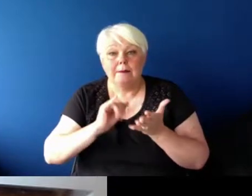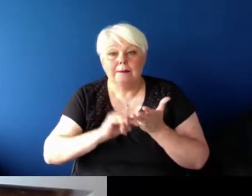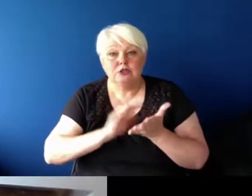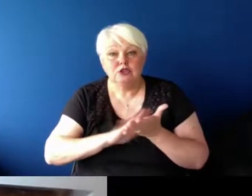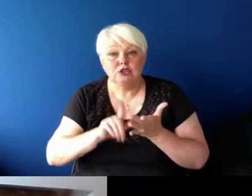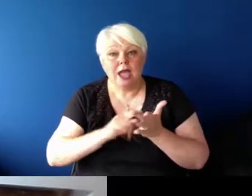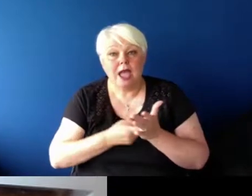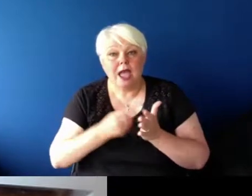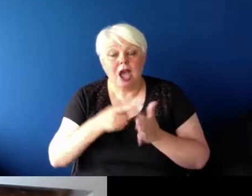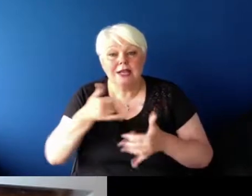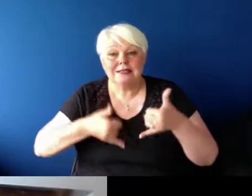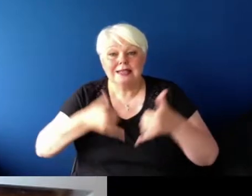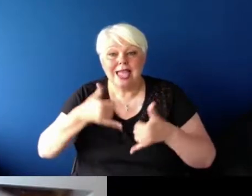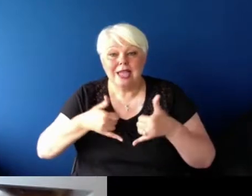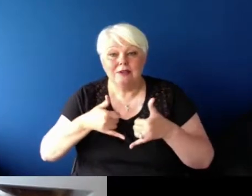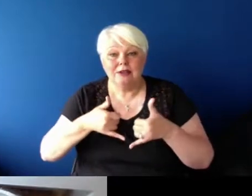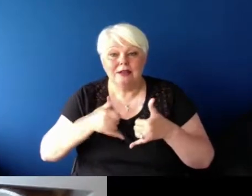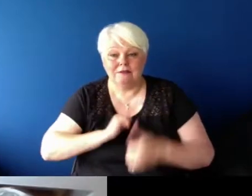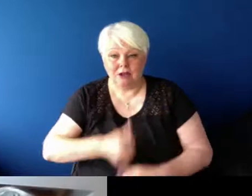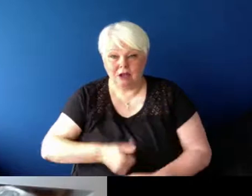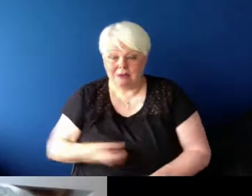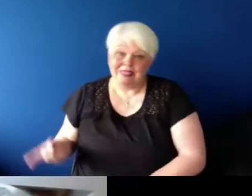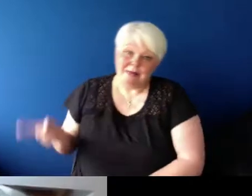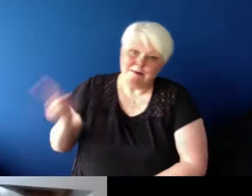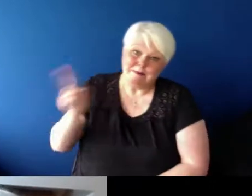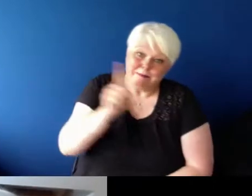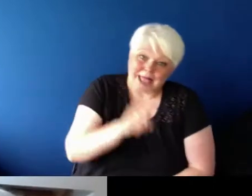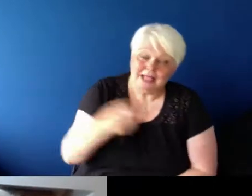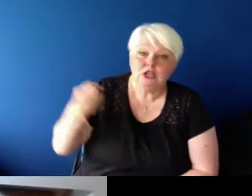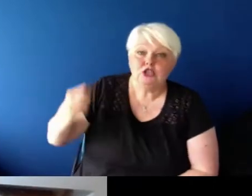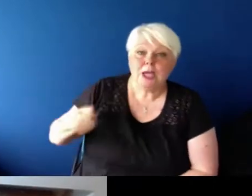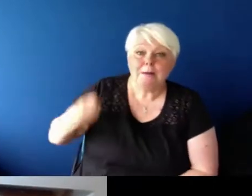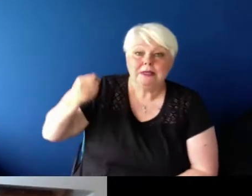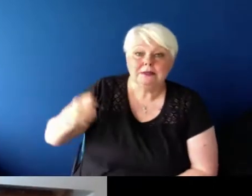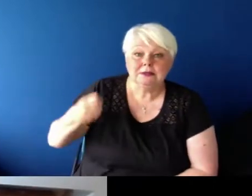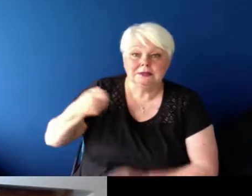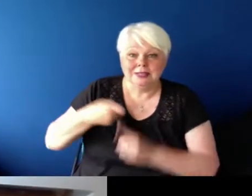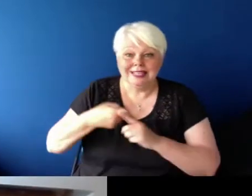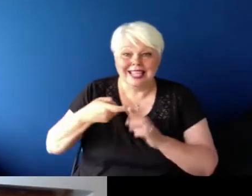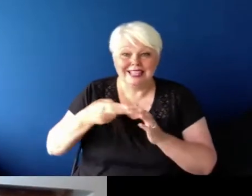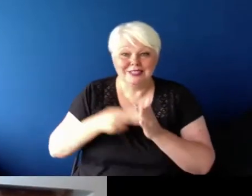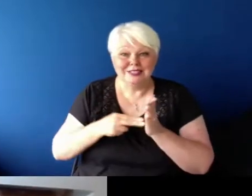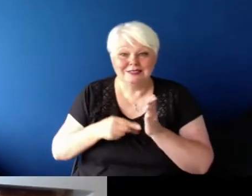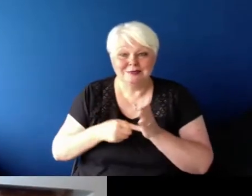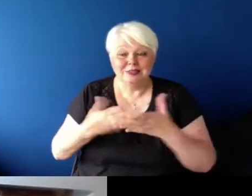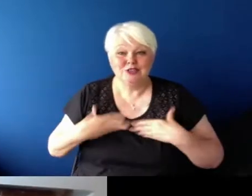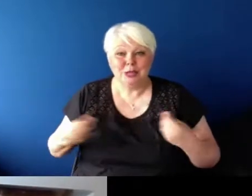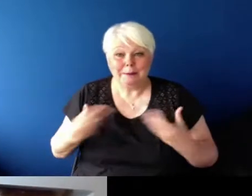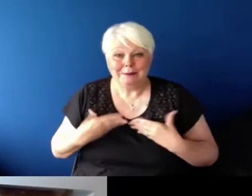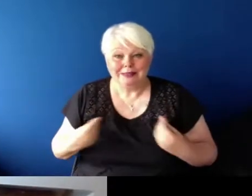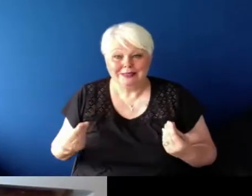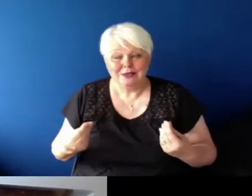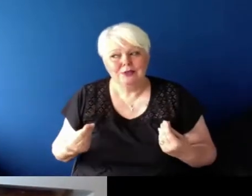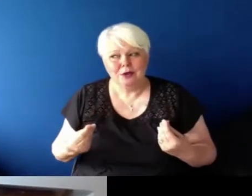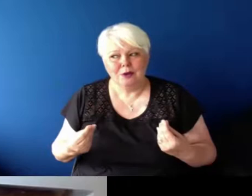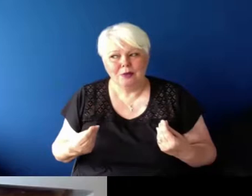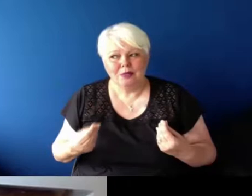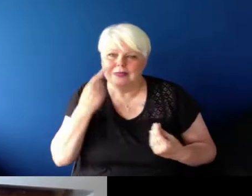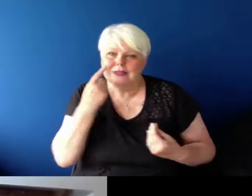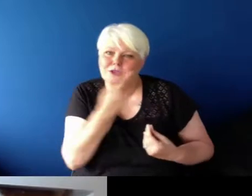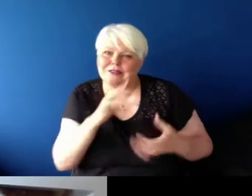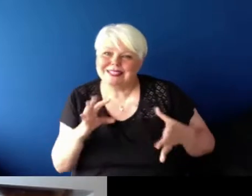farm, and then I was 6 months back in Kent being a shepherd to some sheep. So there's an obvious link there with